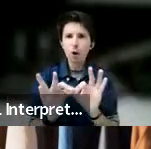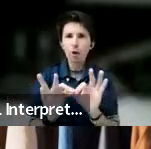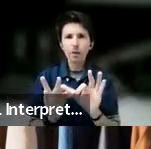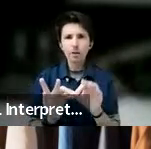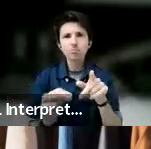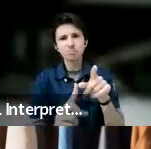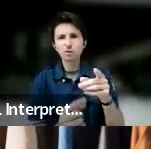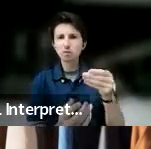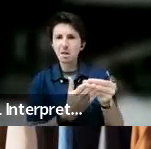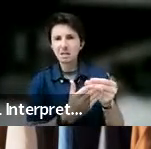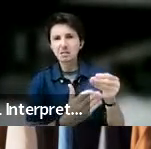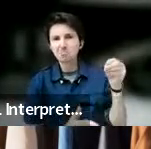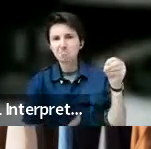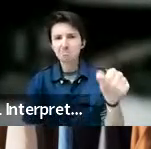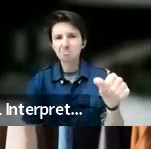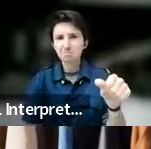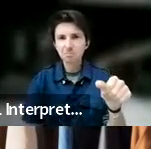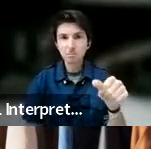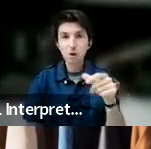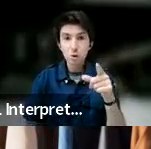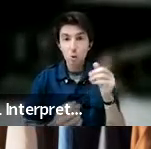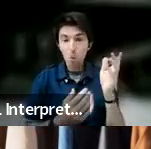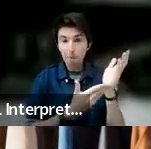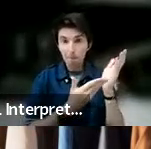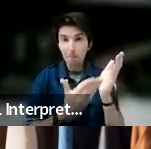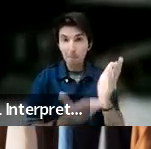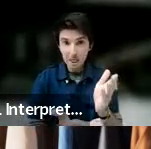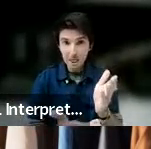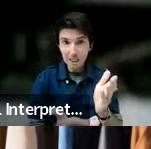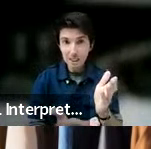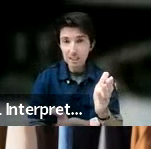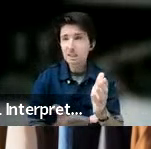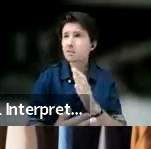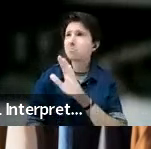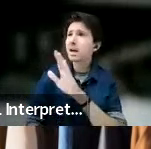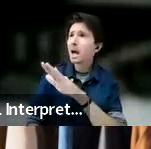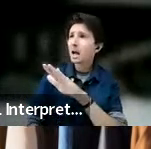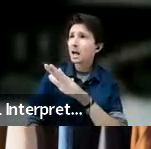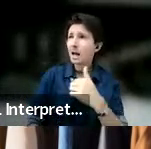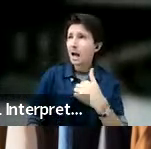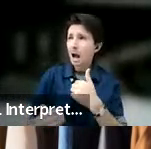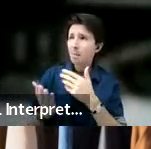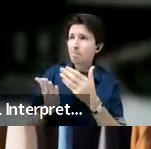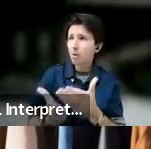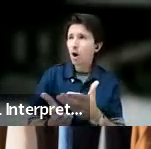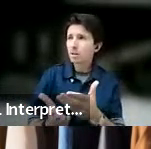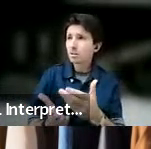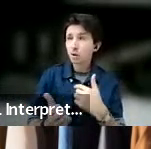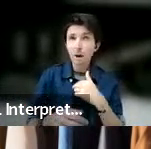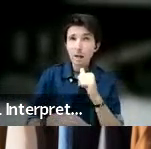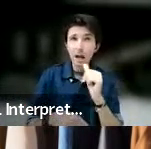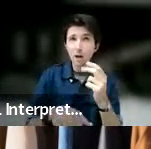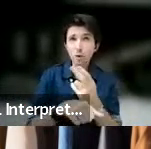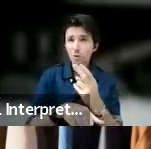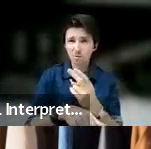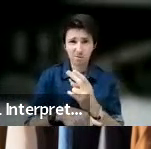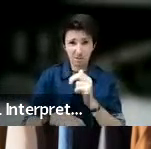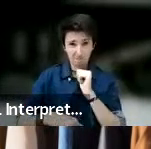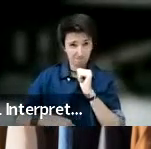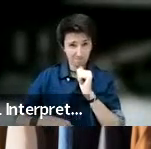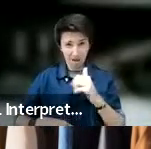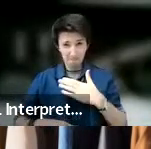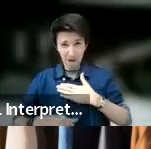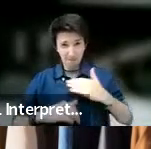those complete changes, and then you'll be paid accordingly under the contract. Please keep in mind that options